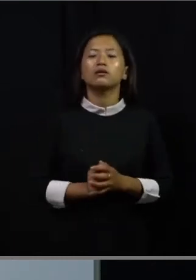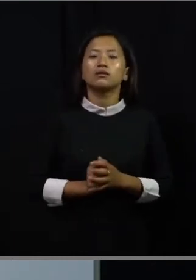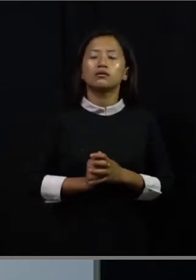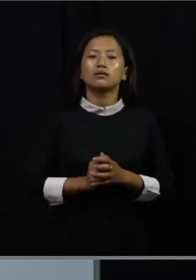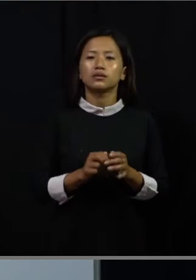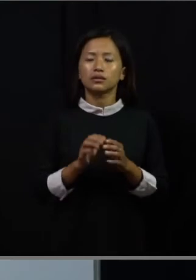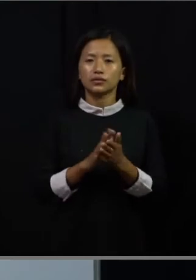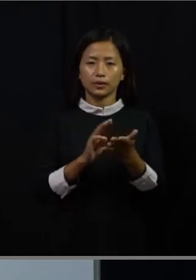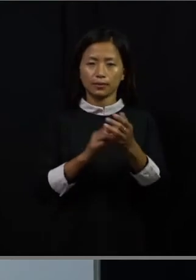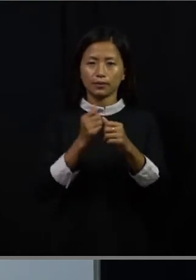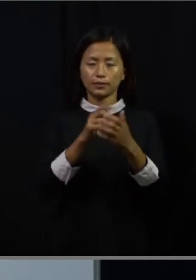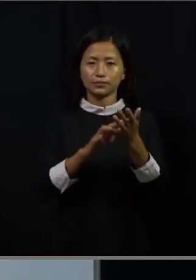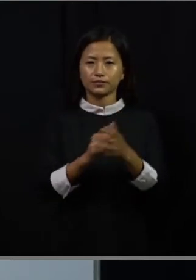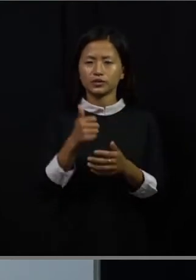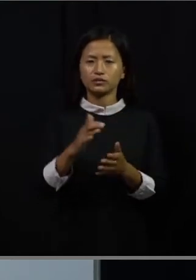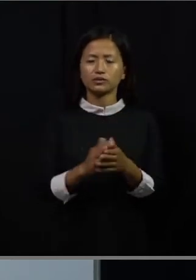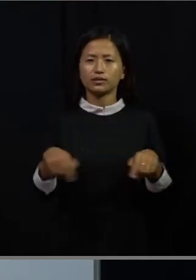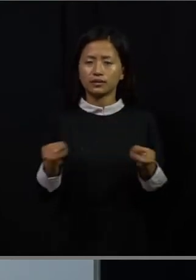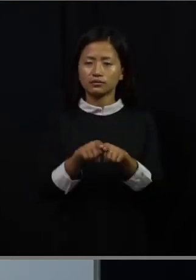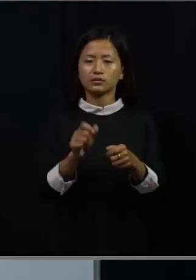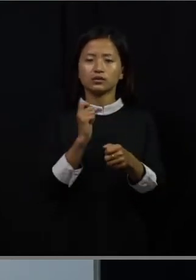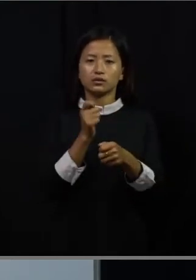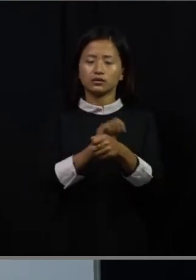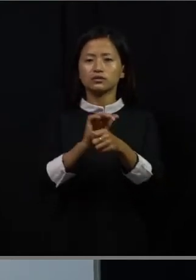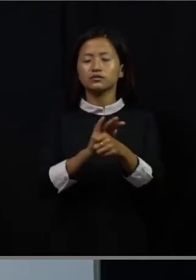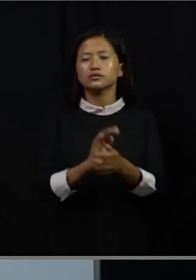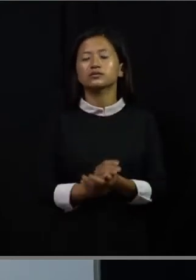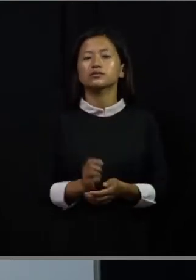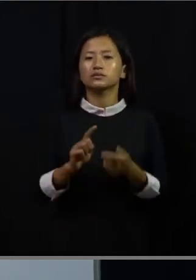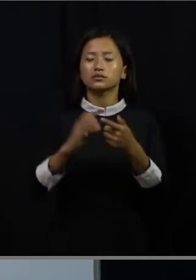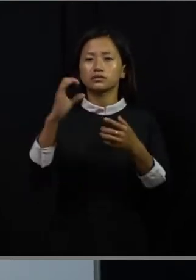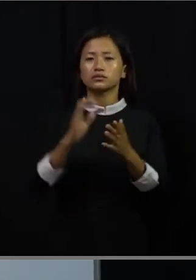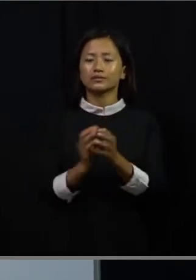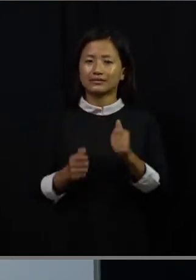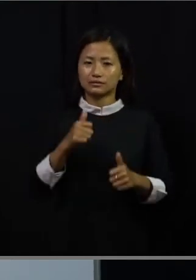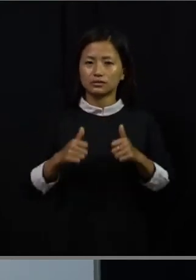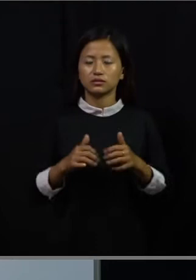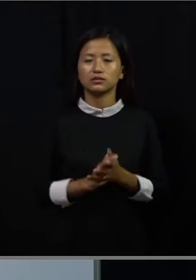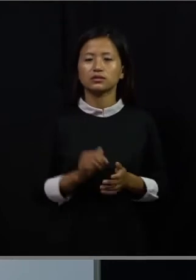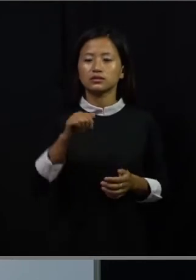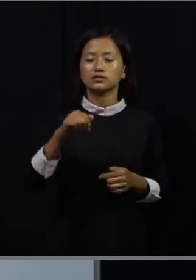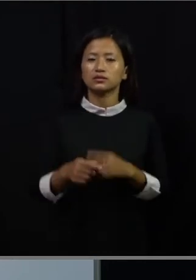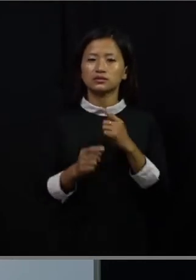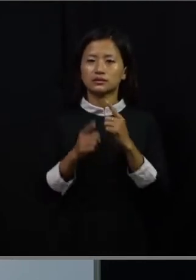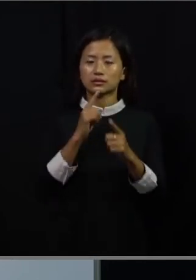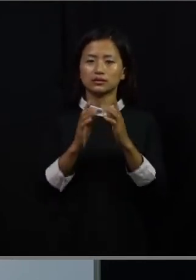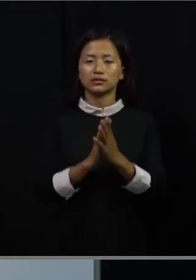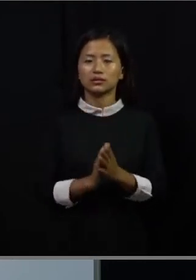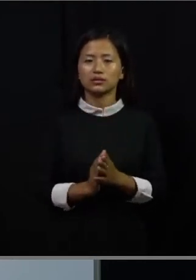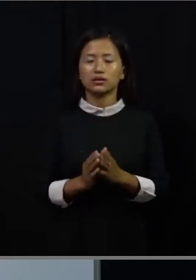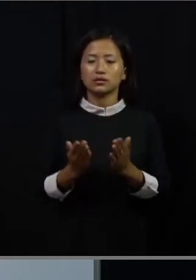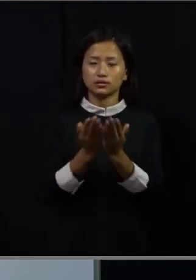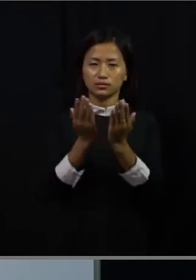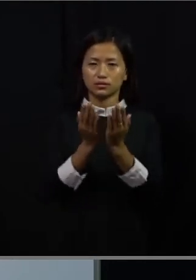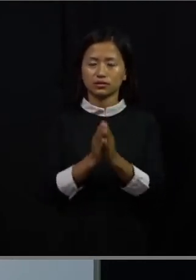consumption, okay, or the management of goods and services, everything comes under the economic activities. And thus, this is what we study